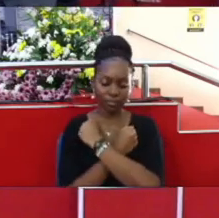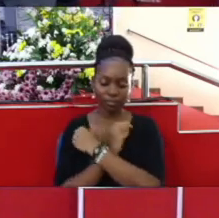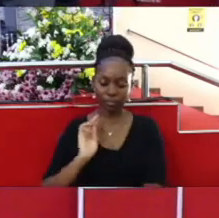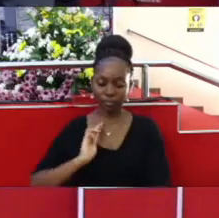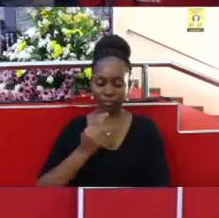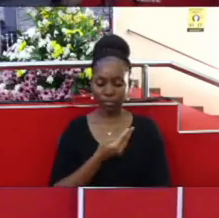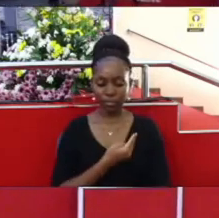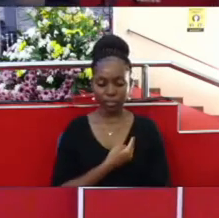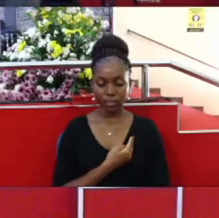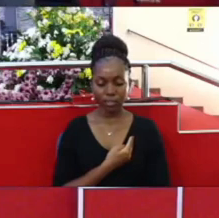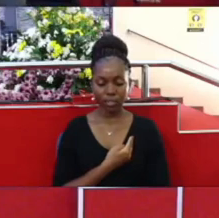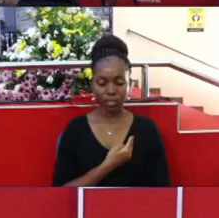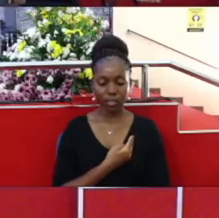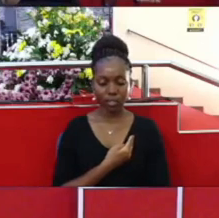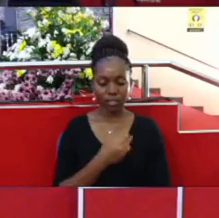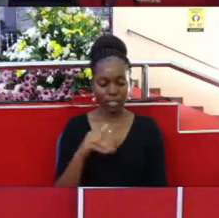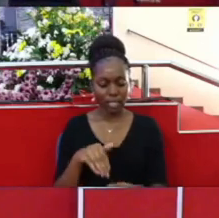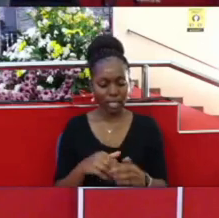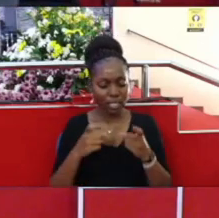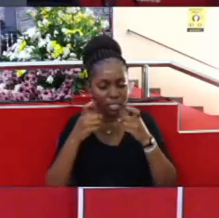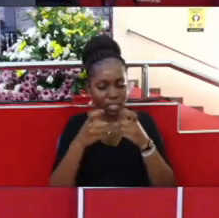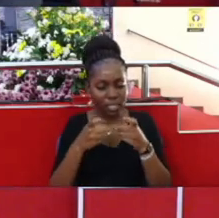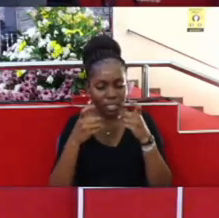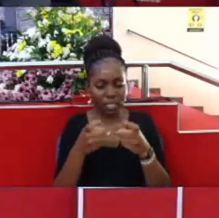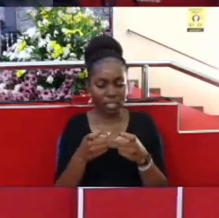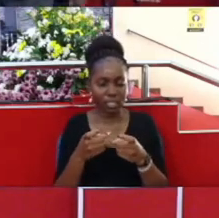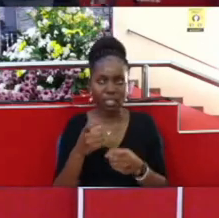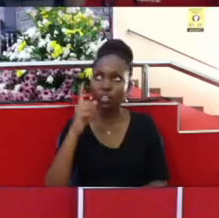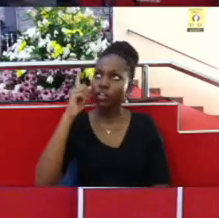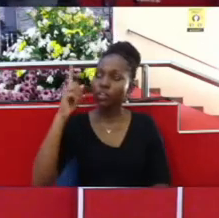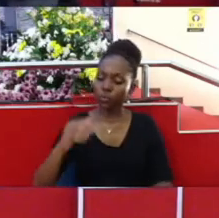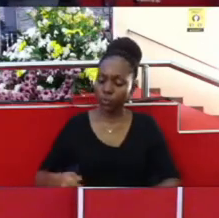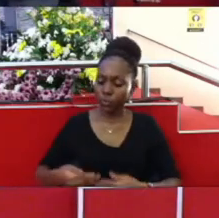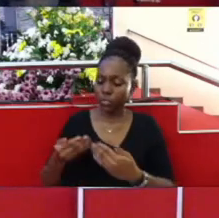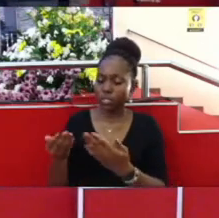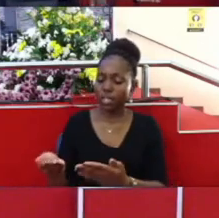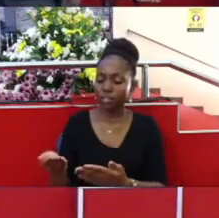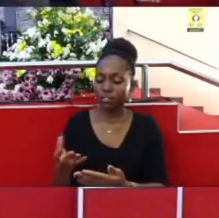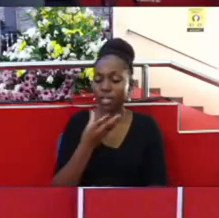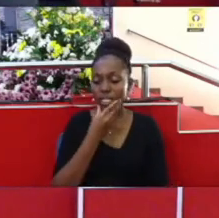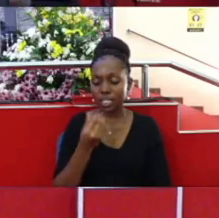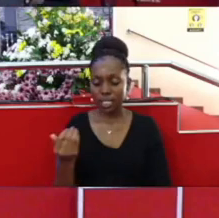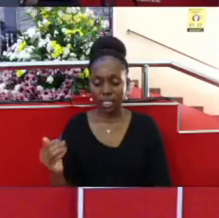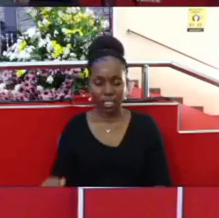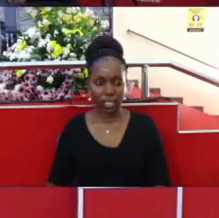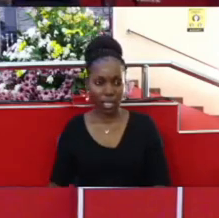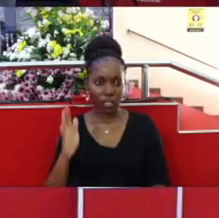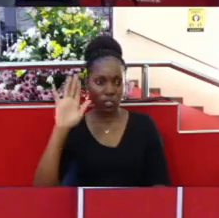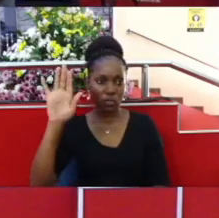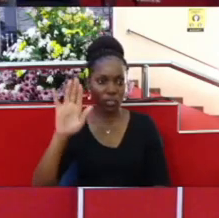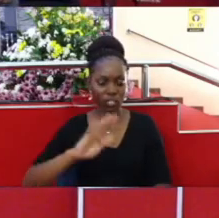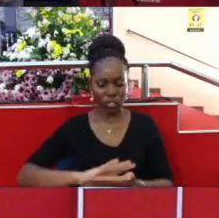you gave your son Jesus Christ to die for us. Wakati tulikuwa tumepotea kwenye dhambi, ukamtoa mwanao Yesu Kristo atufie. We're